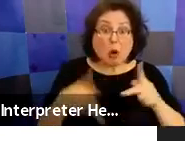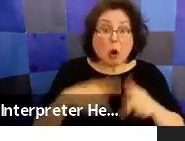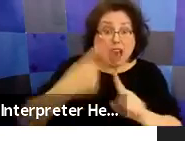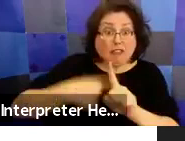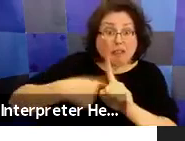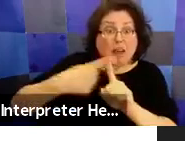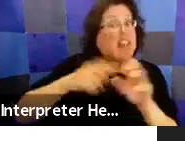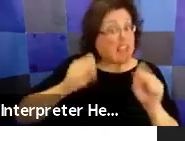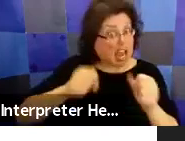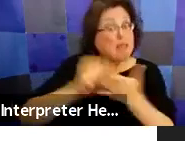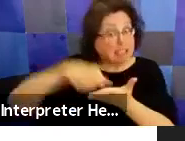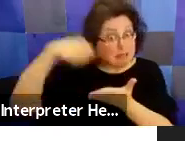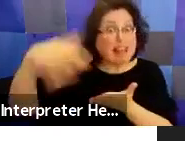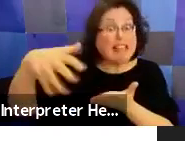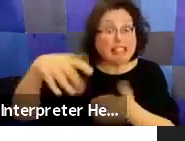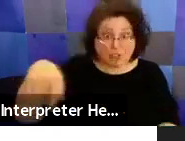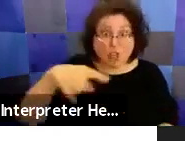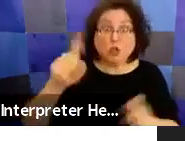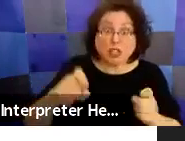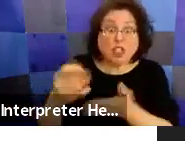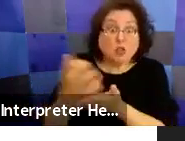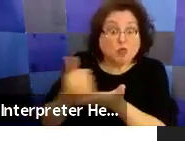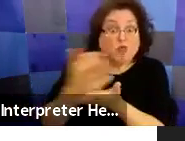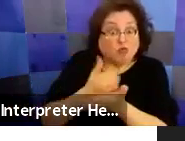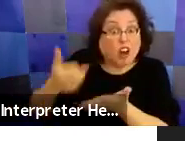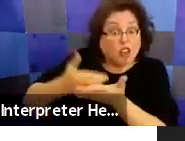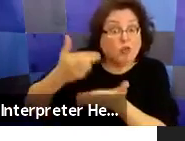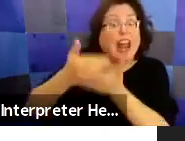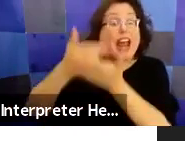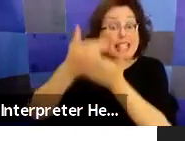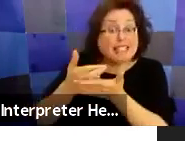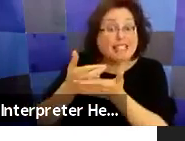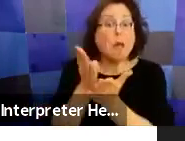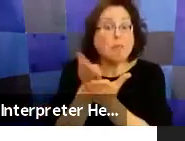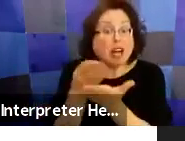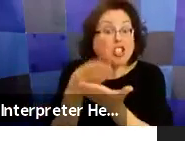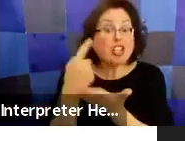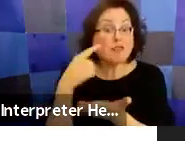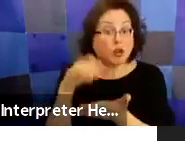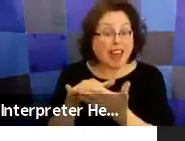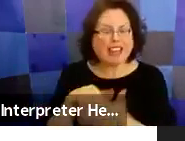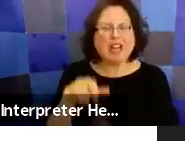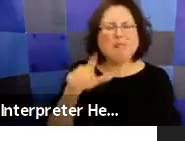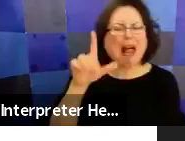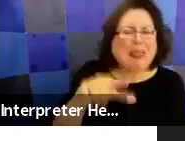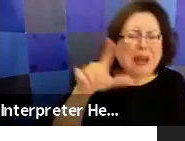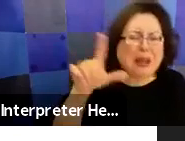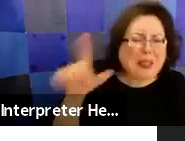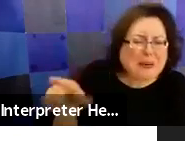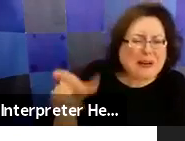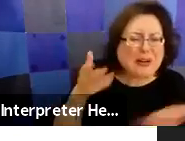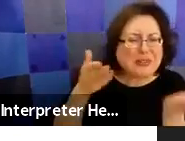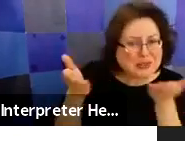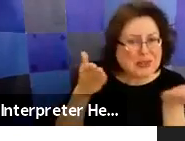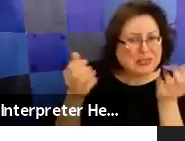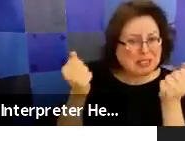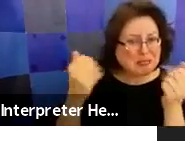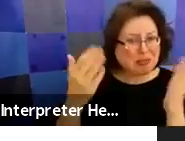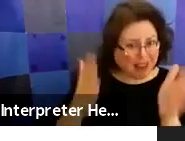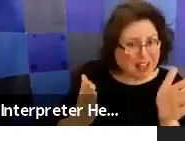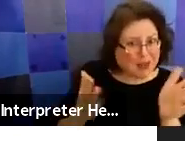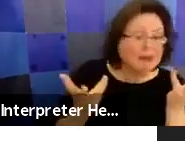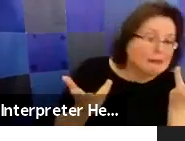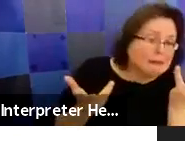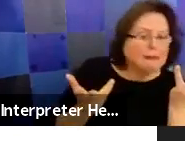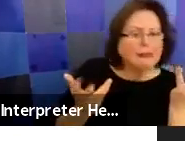an expense that you need to try to fundraise for and budget for. But as a landlord or as a service provider, there are what